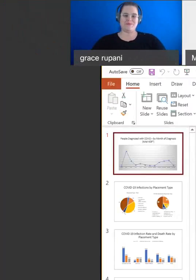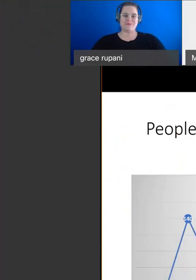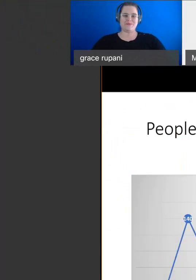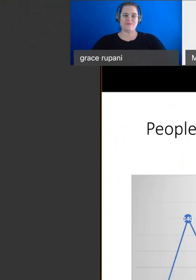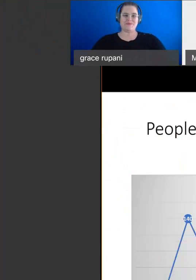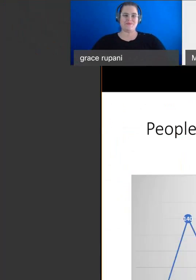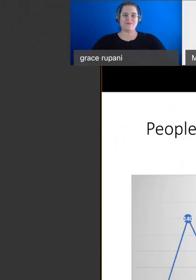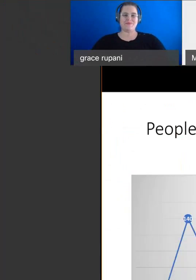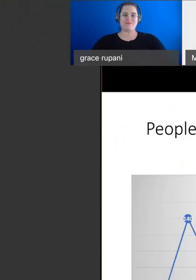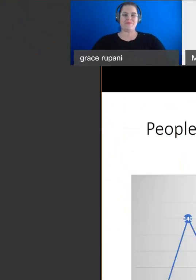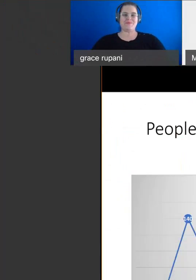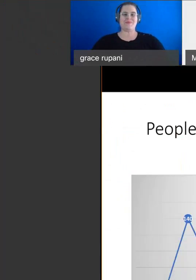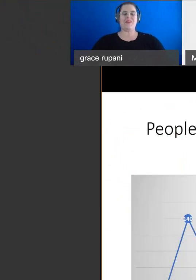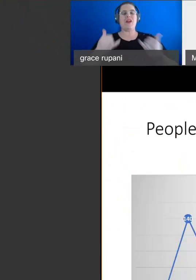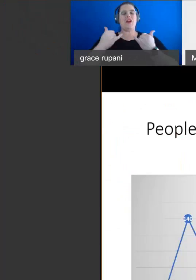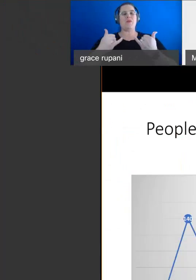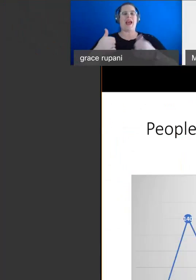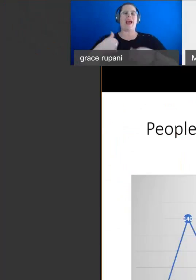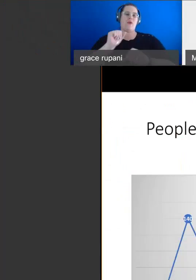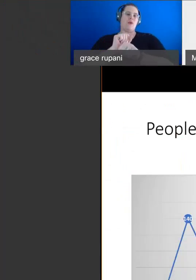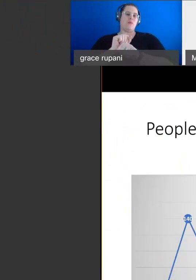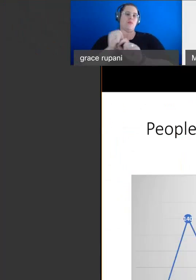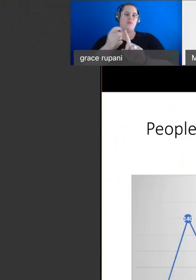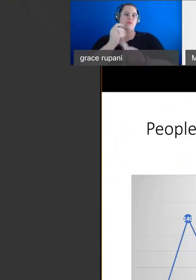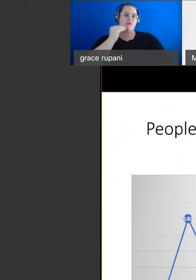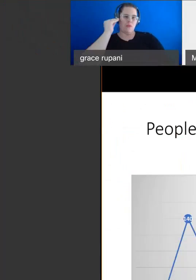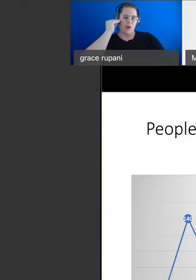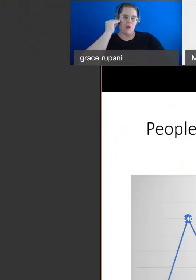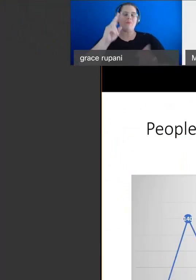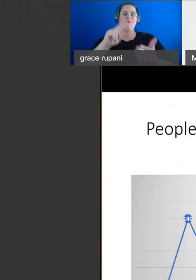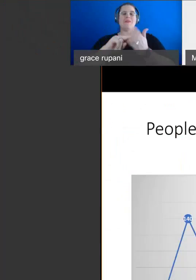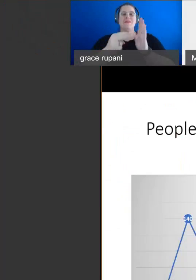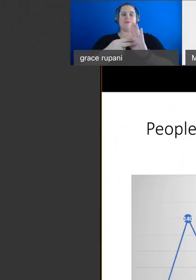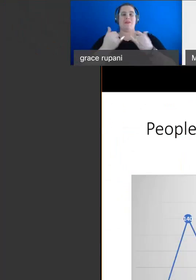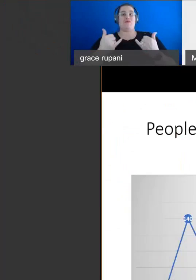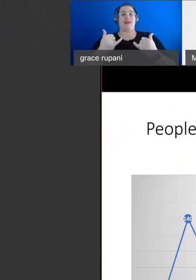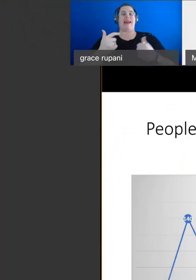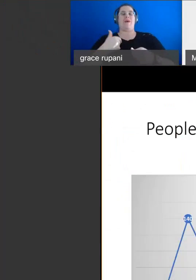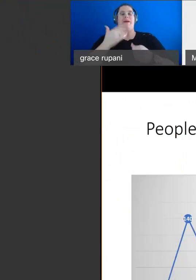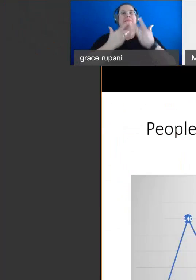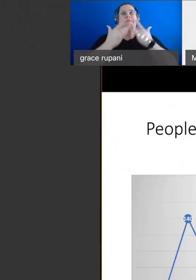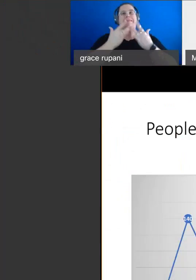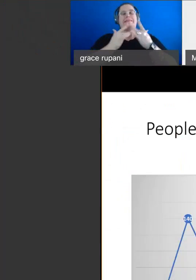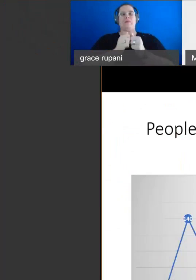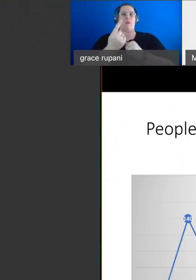I'm teleworking, so I'm not working with 3 screens.